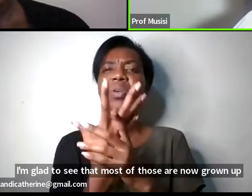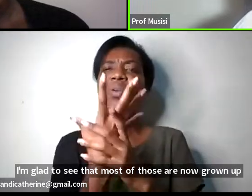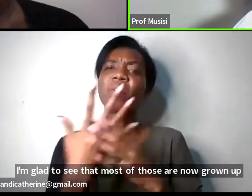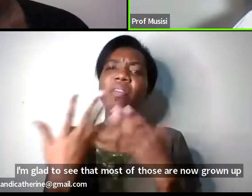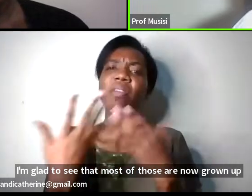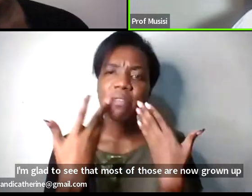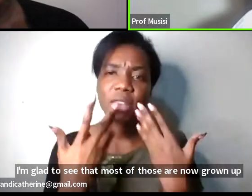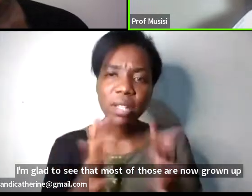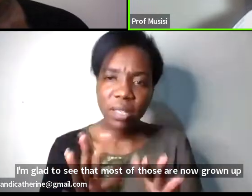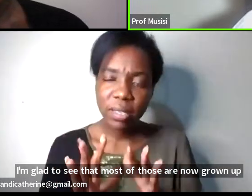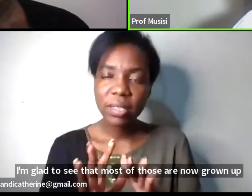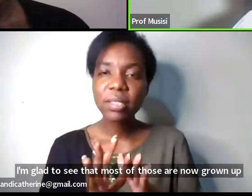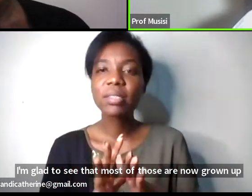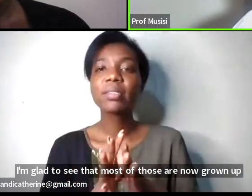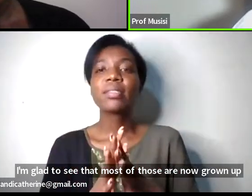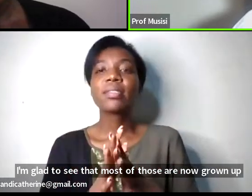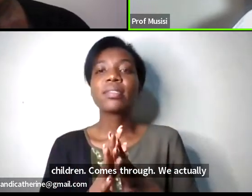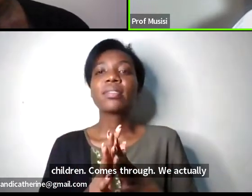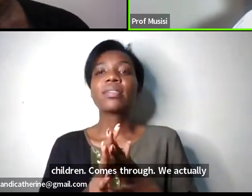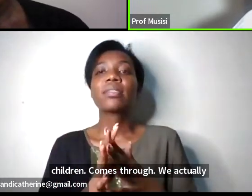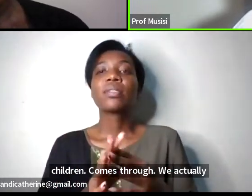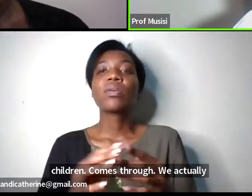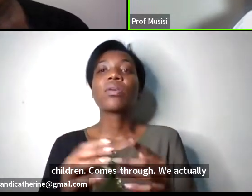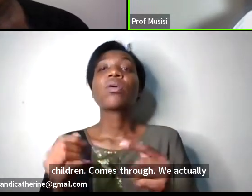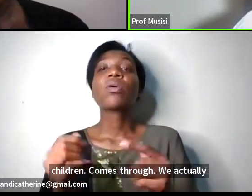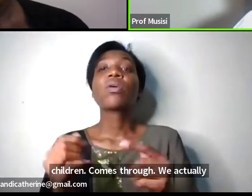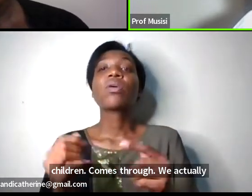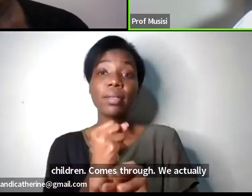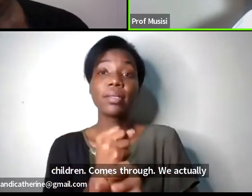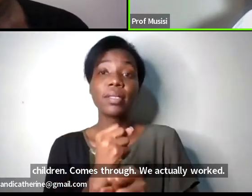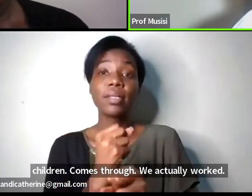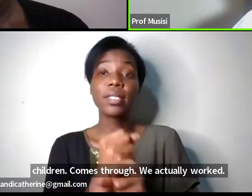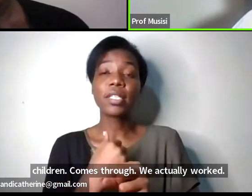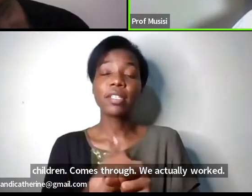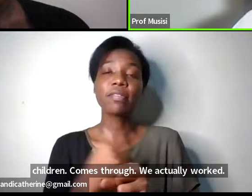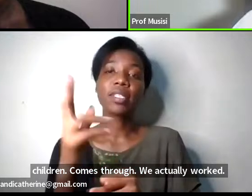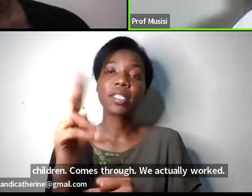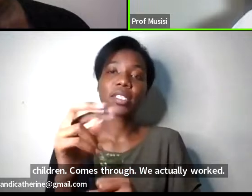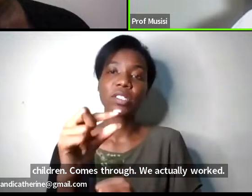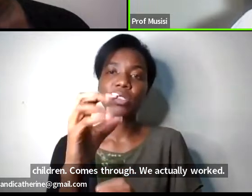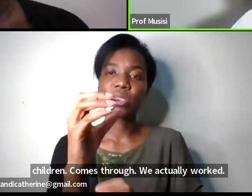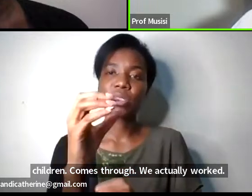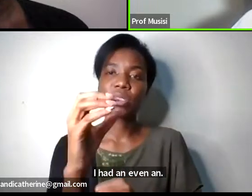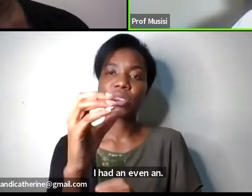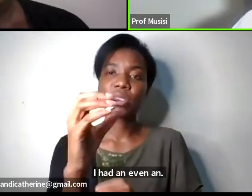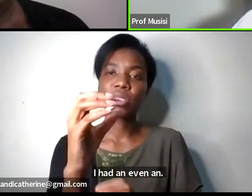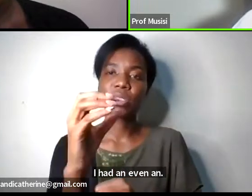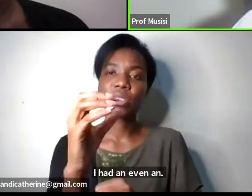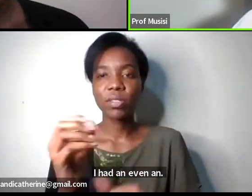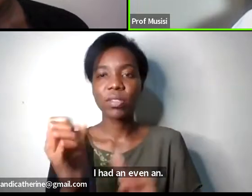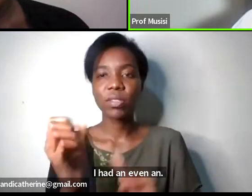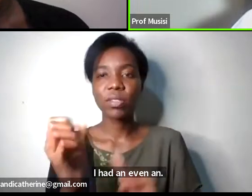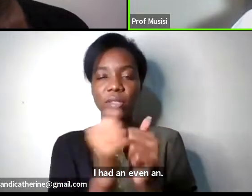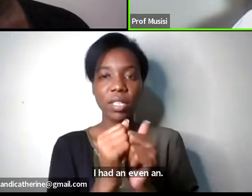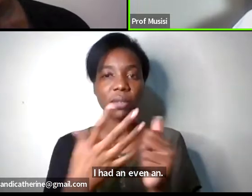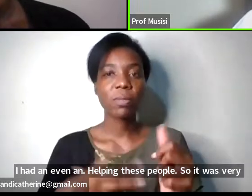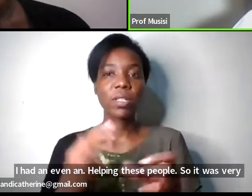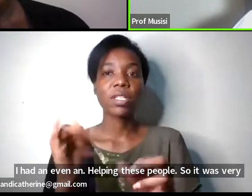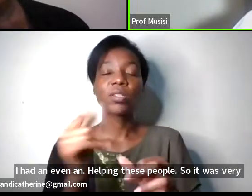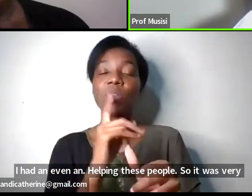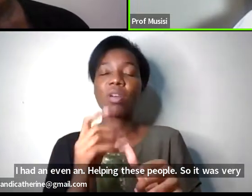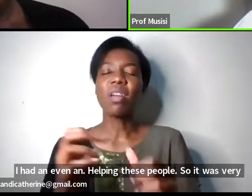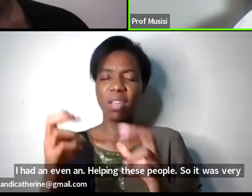long time ago. We actually worked. I had even an NGO helping these people. So it was very ethical. It's